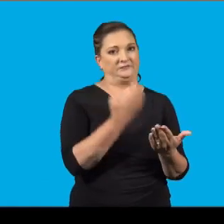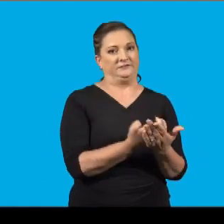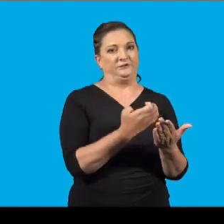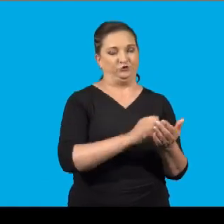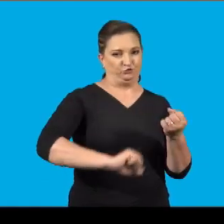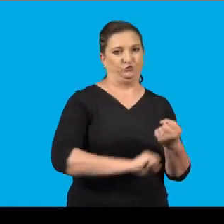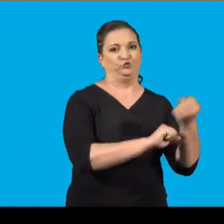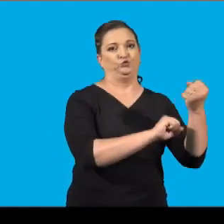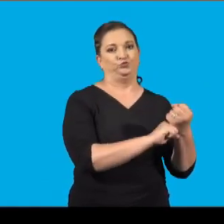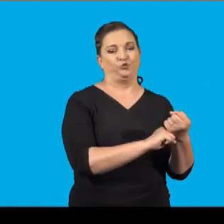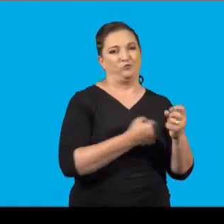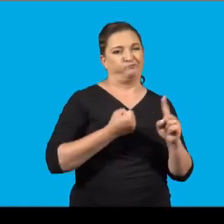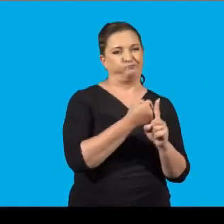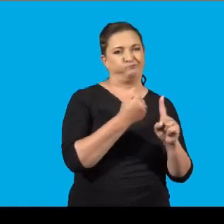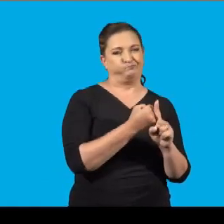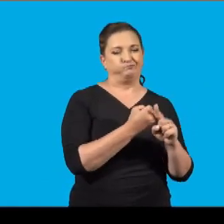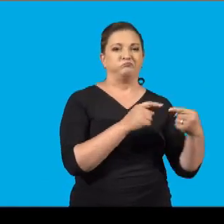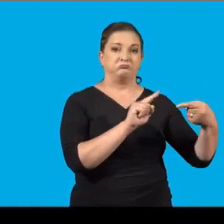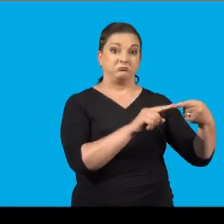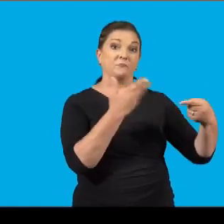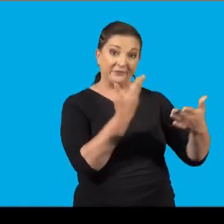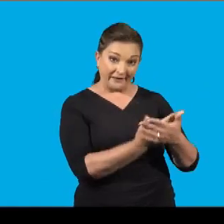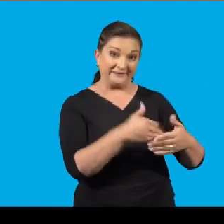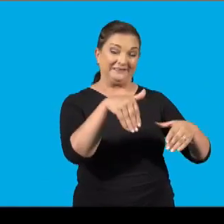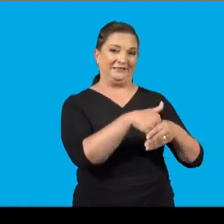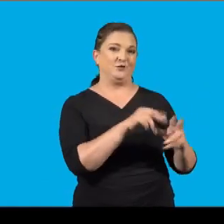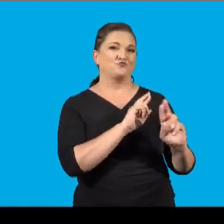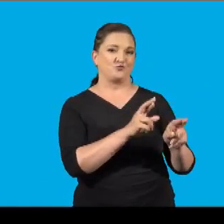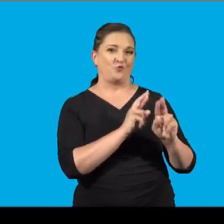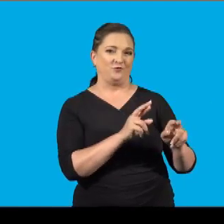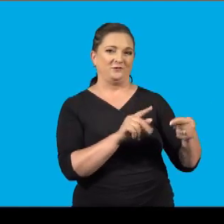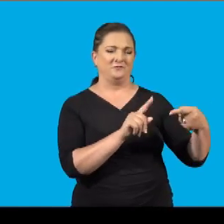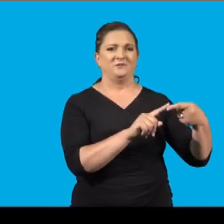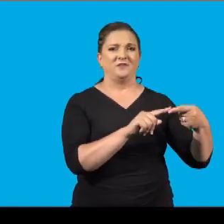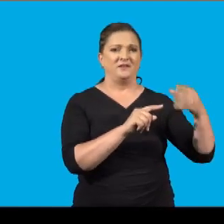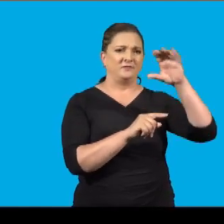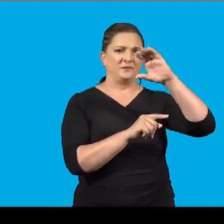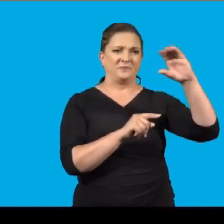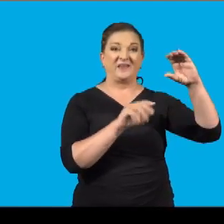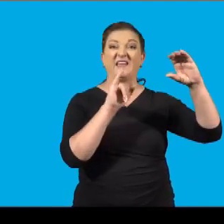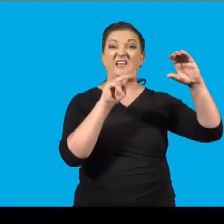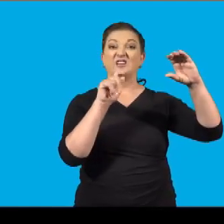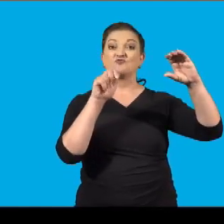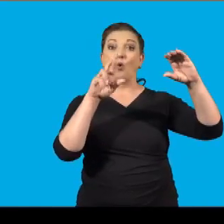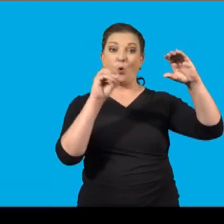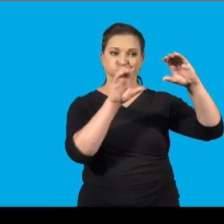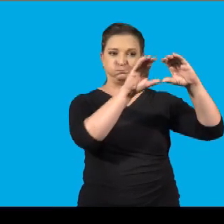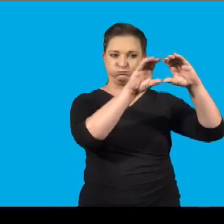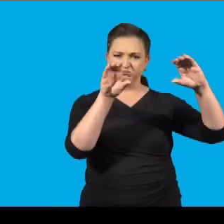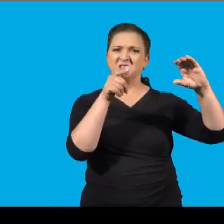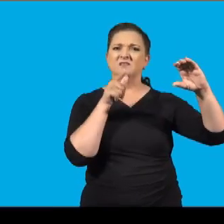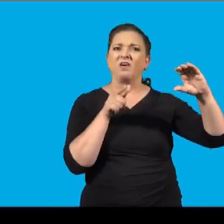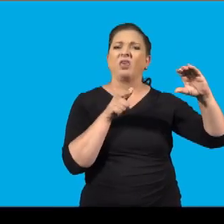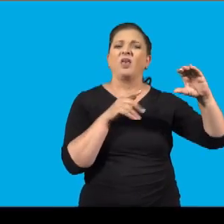support that. So you could include the following aspects in your response. In the introduction, please